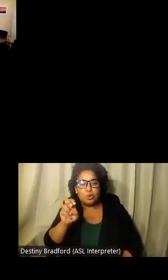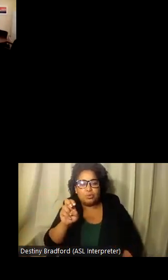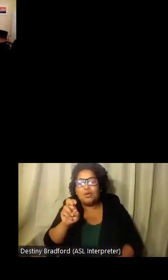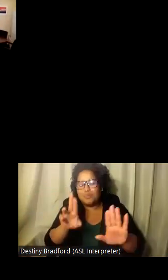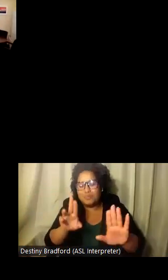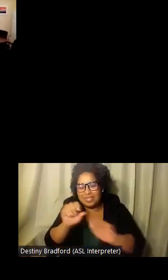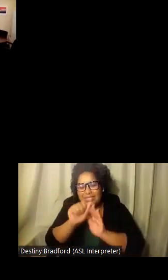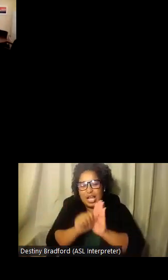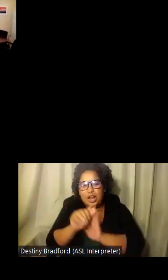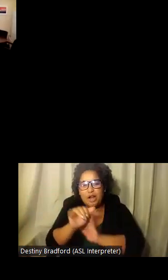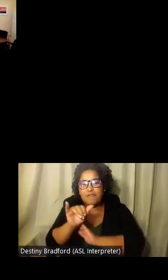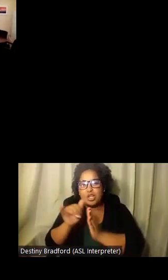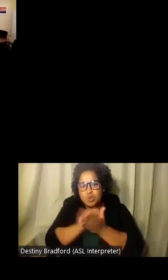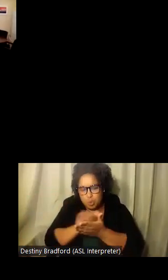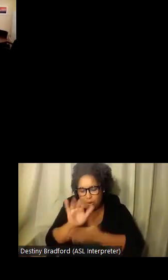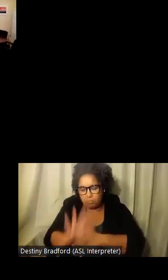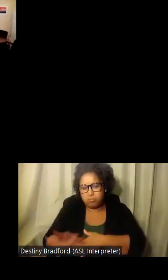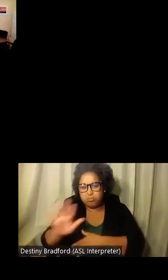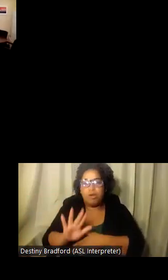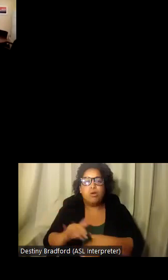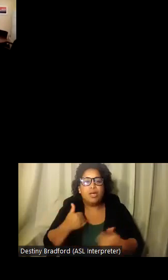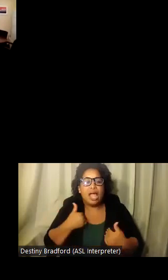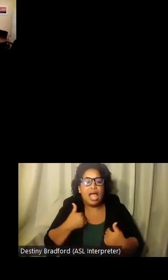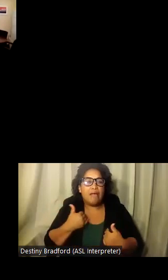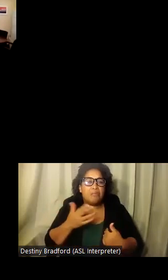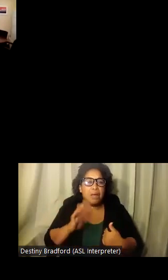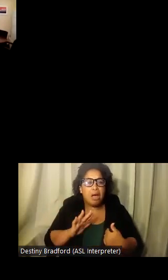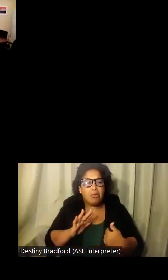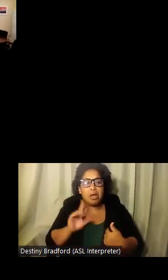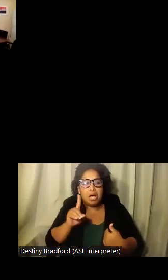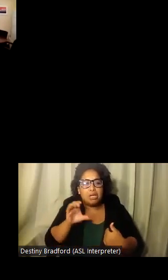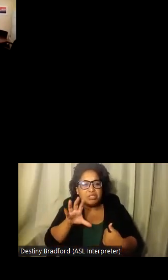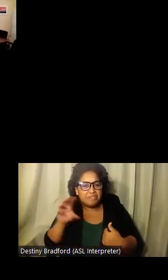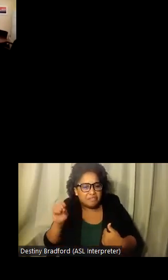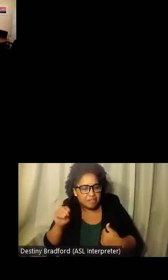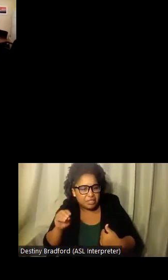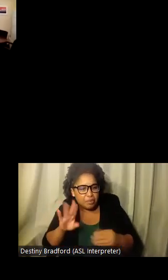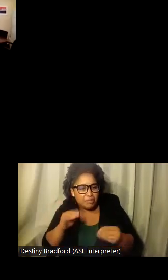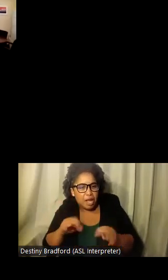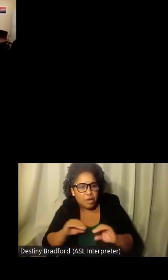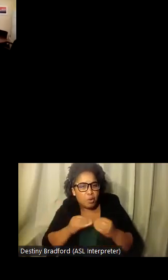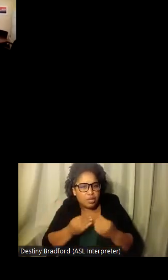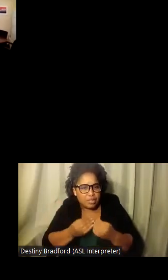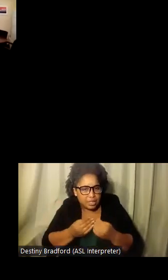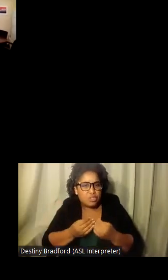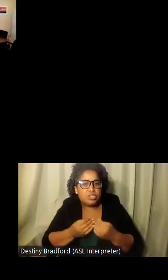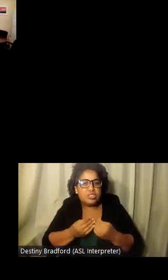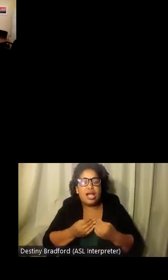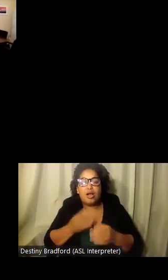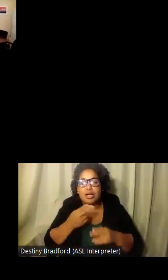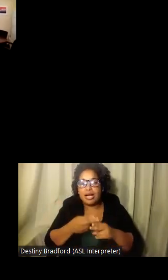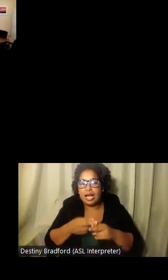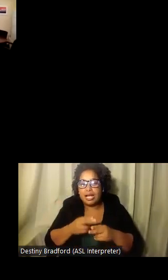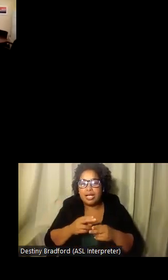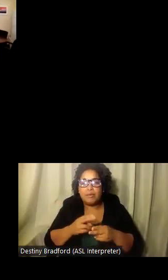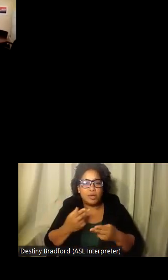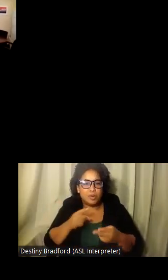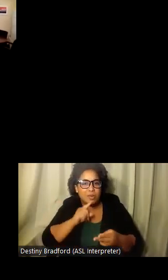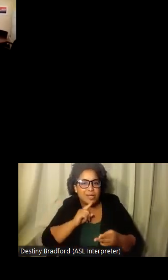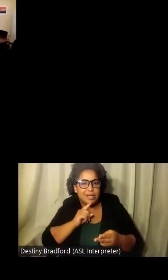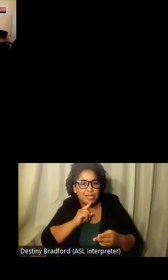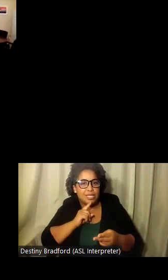have just shy of about 150 provider organizations throughout our network. And as our name suggests, we kind of lean into that space